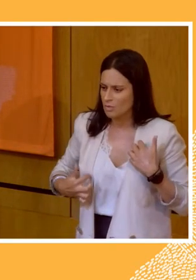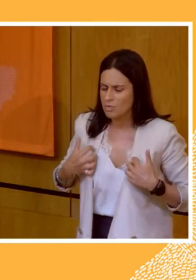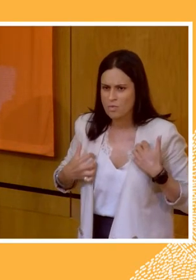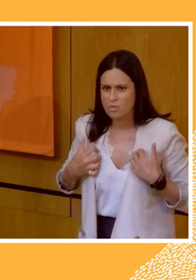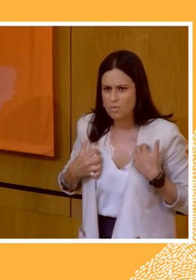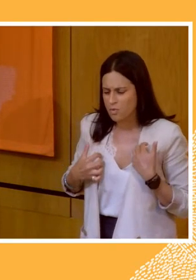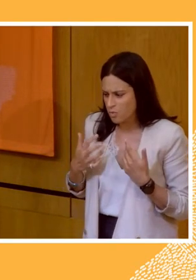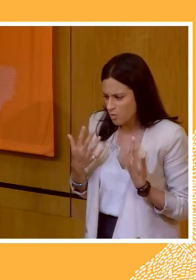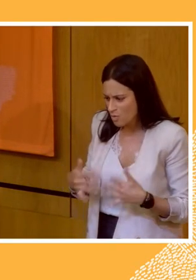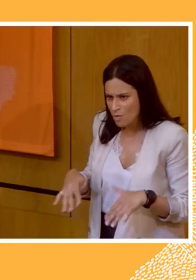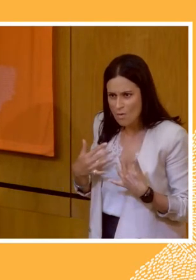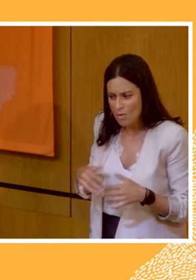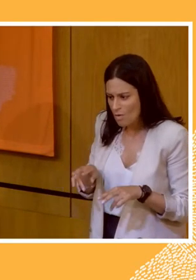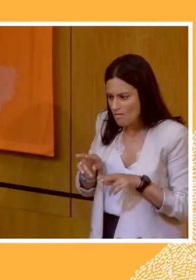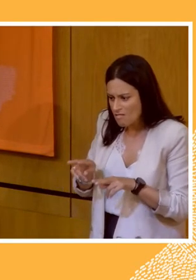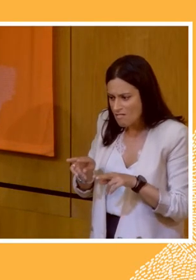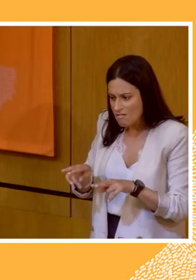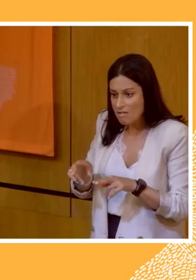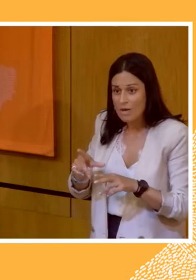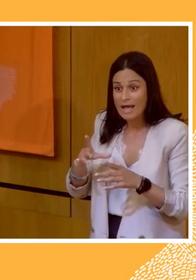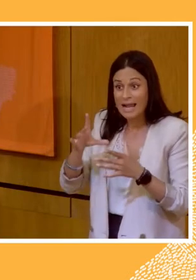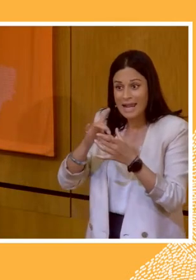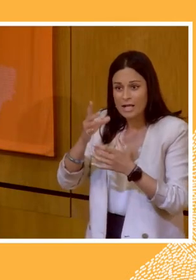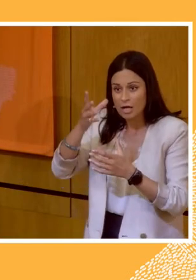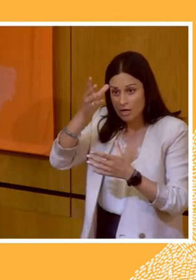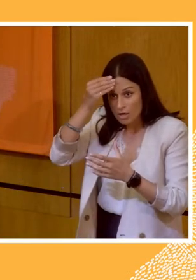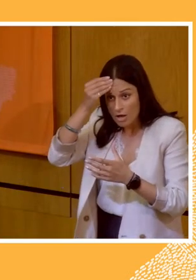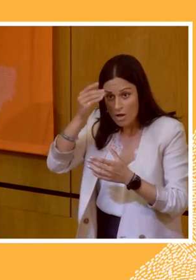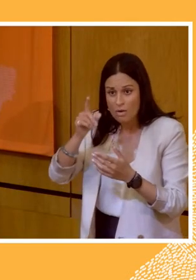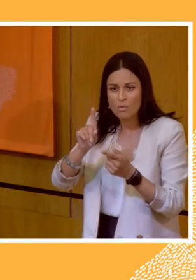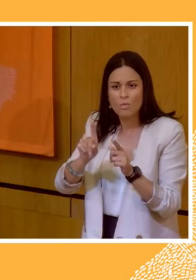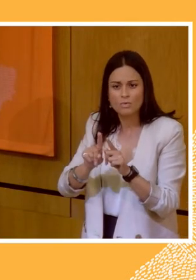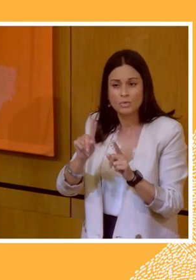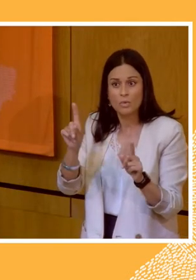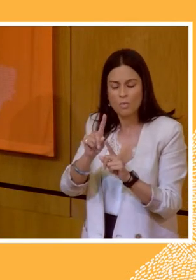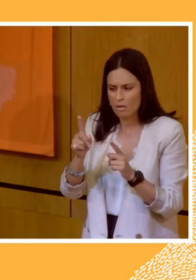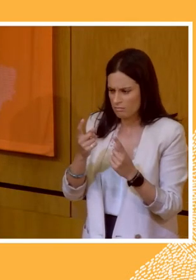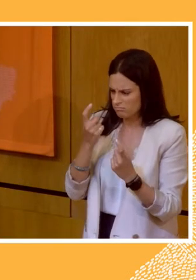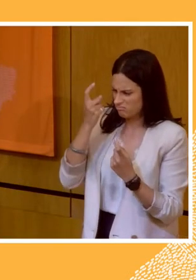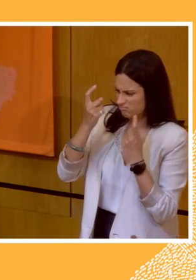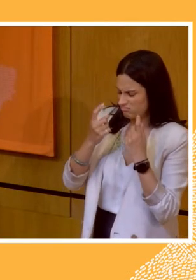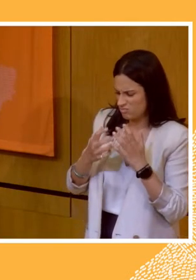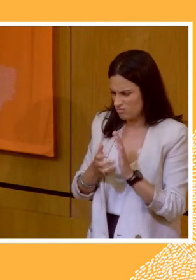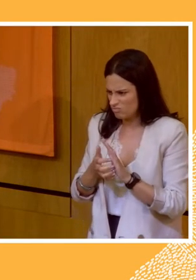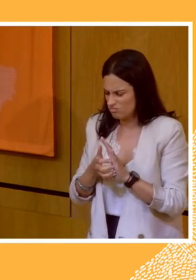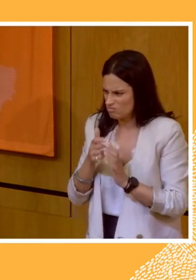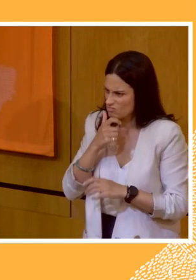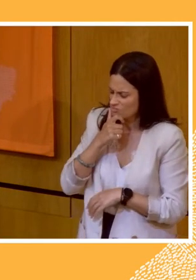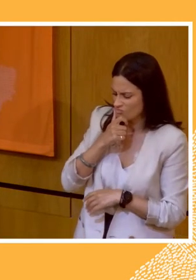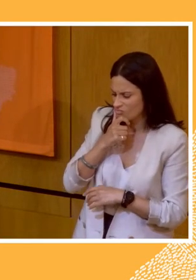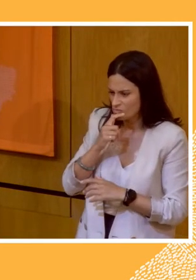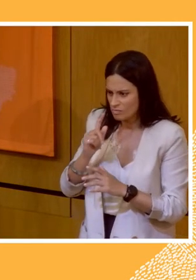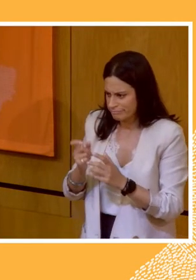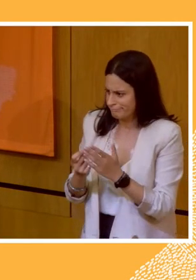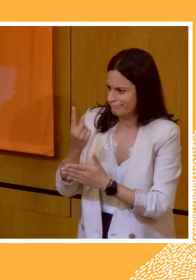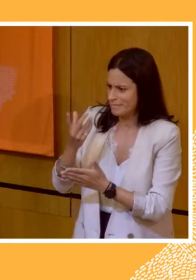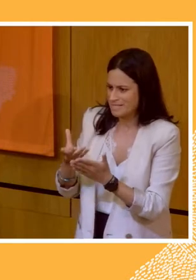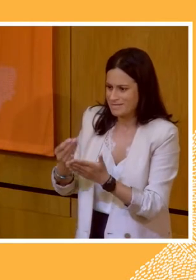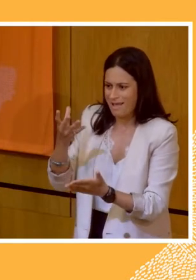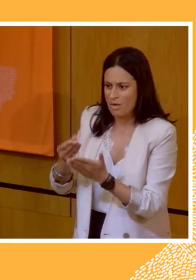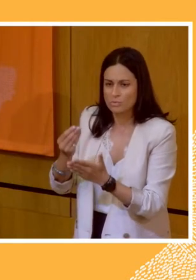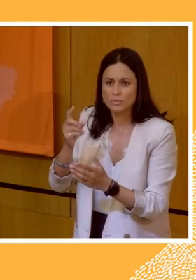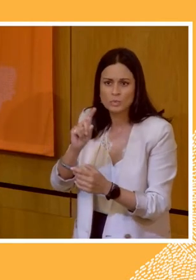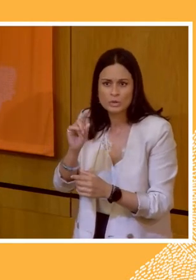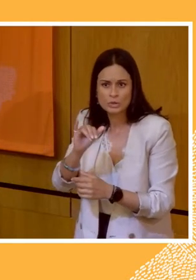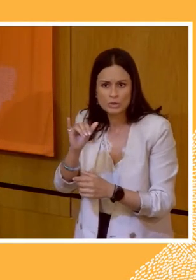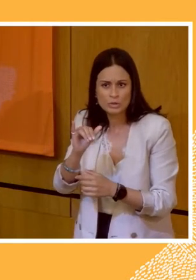interesting in form of learning and also curious about what it will come out, how it will all come